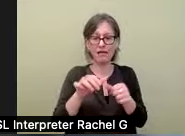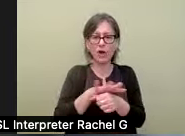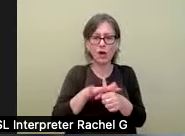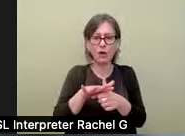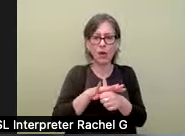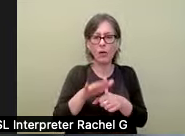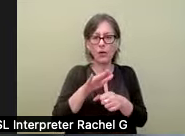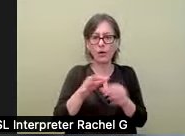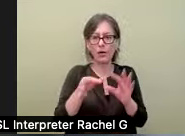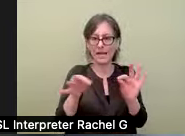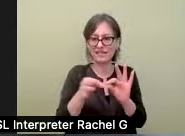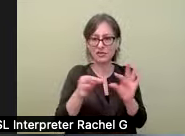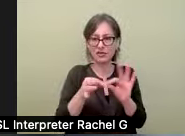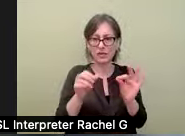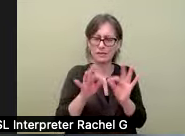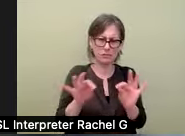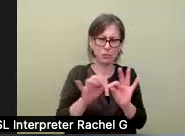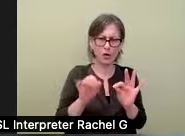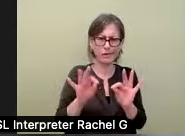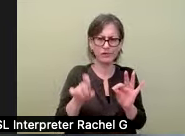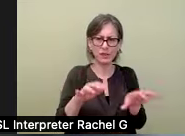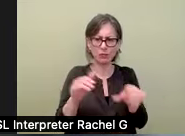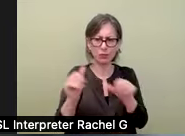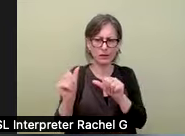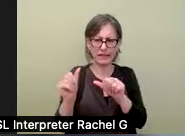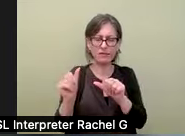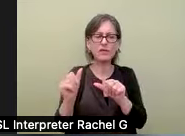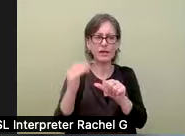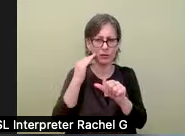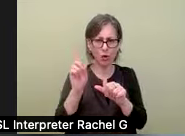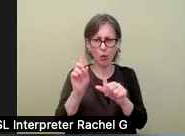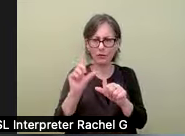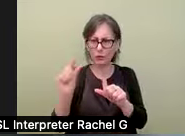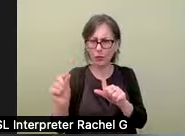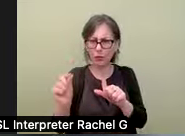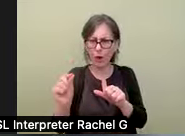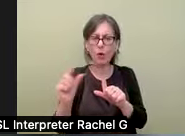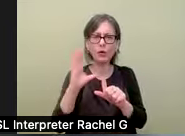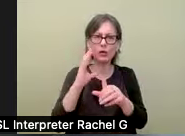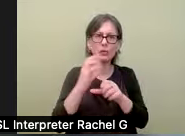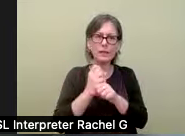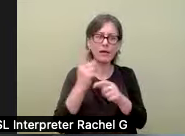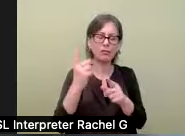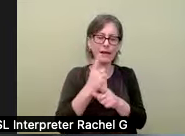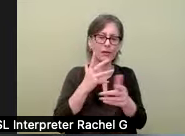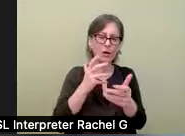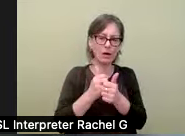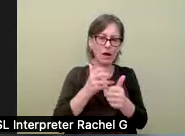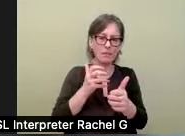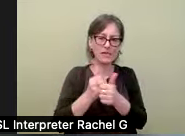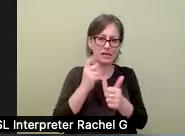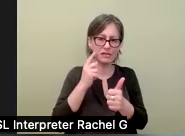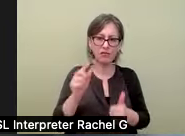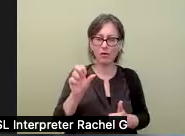messaging that's really critical so that if you do need to evacuate, you'll know where you need to go. You'll receive regular updates on the